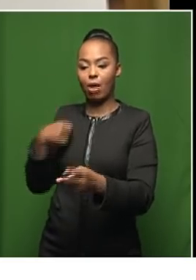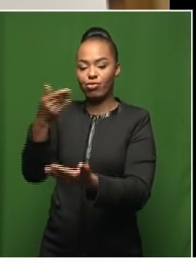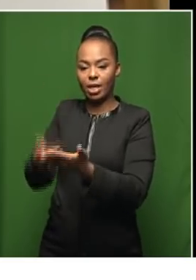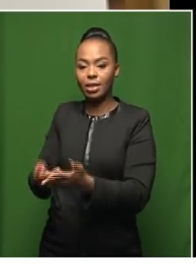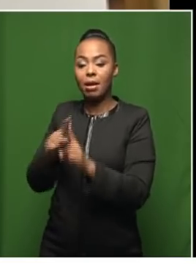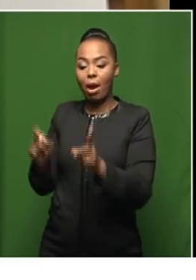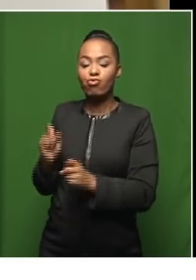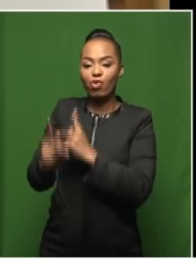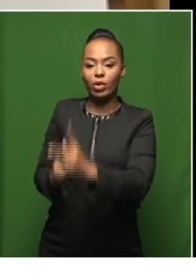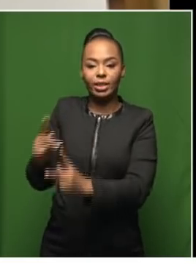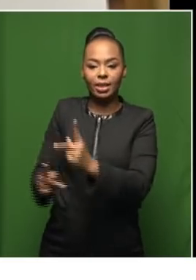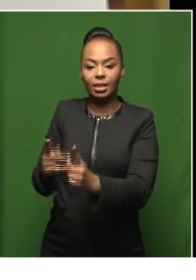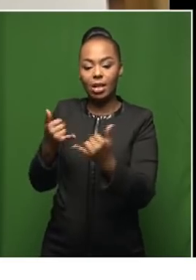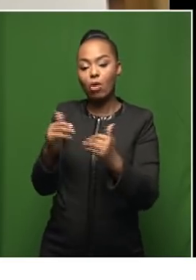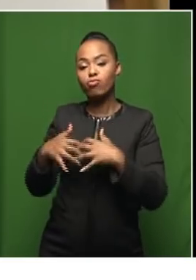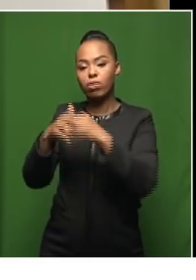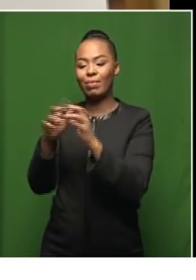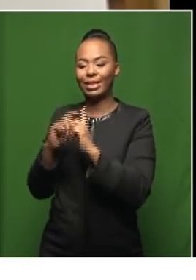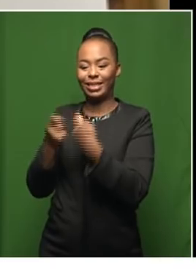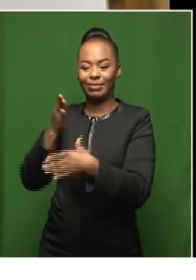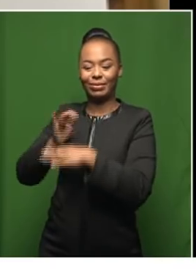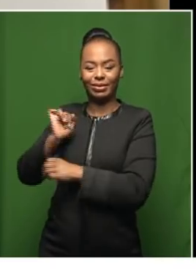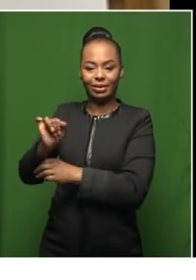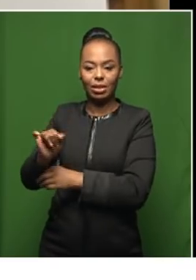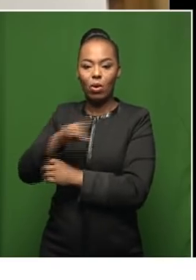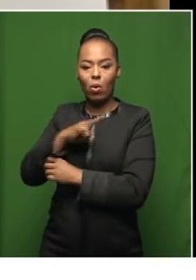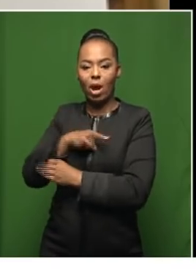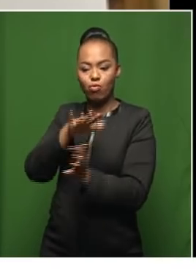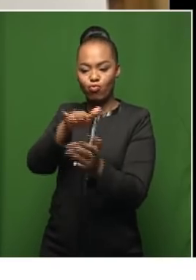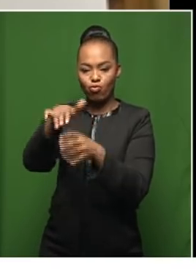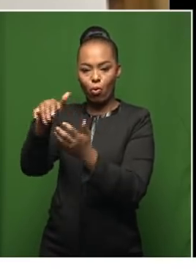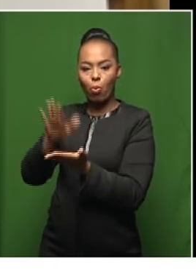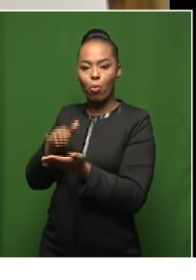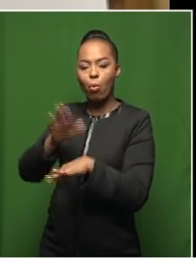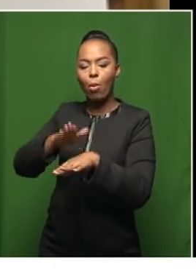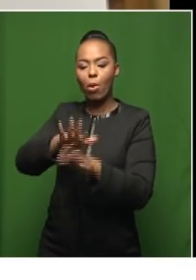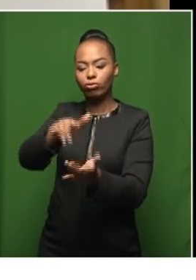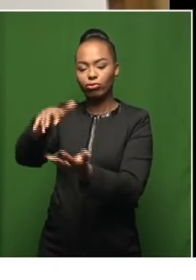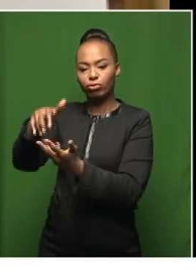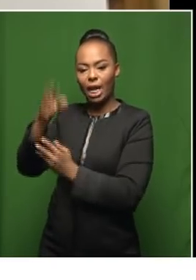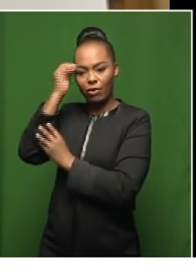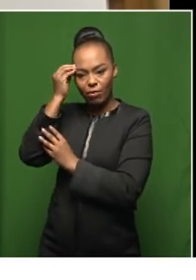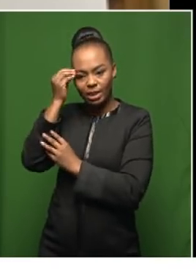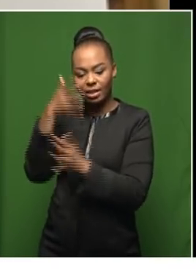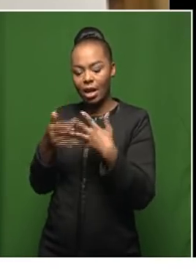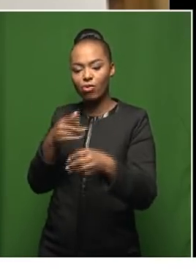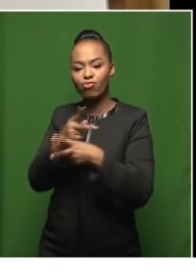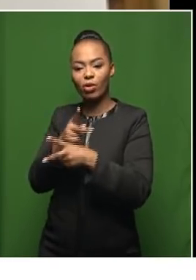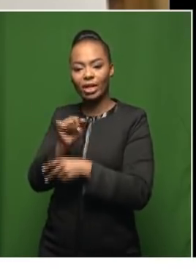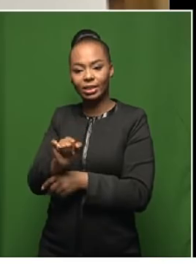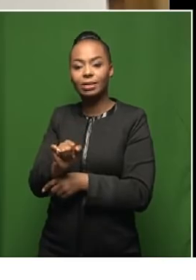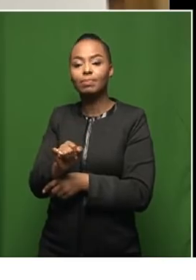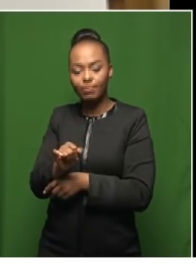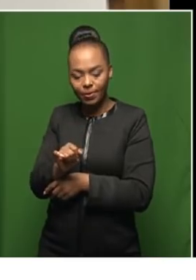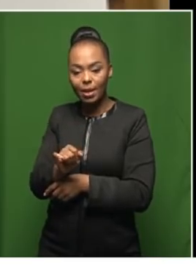process, they've put up a task team to pick up as much of the information on any of these products of these candidate